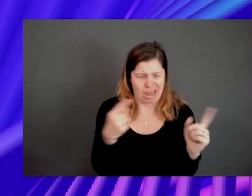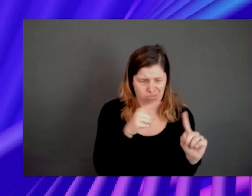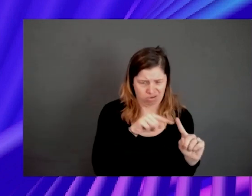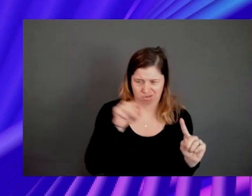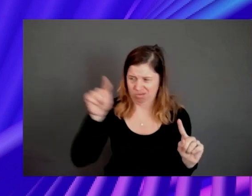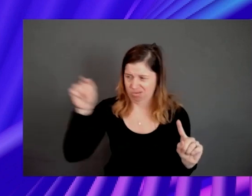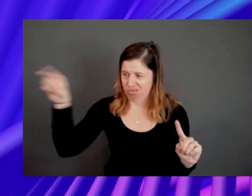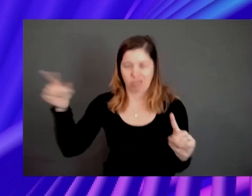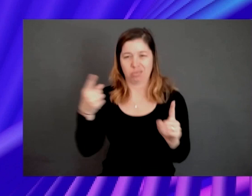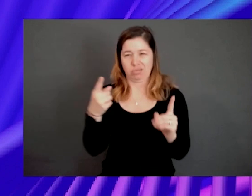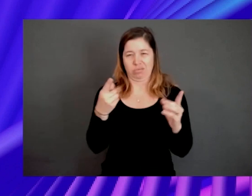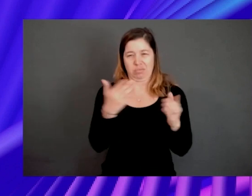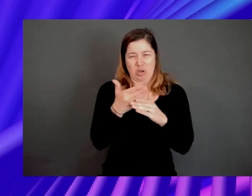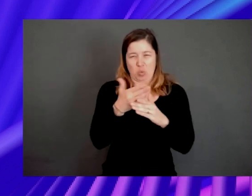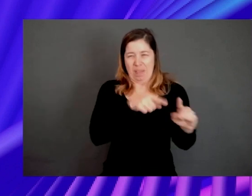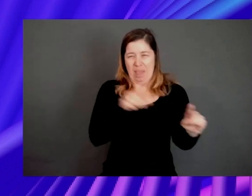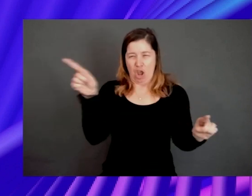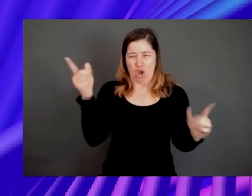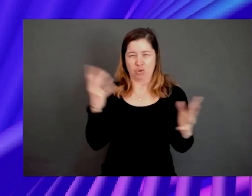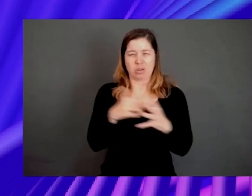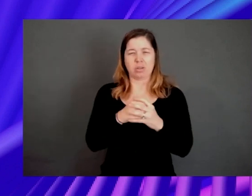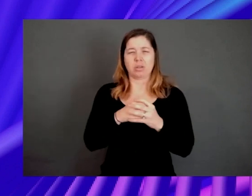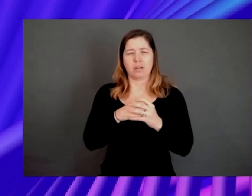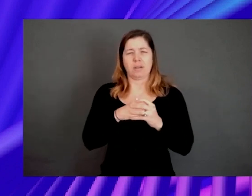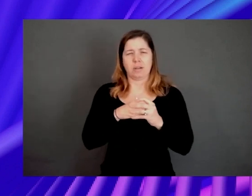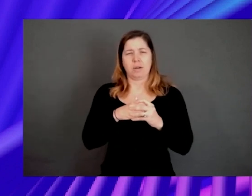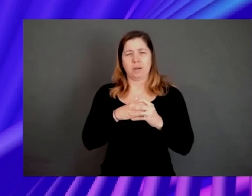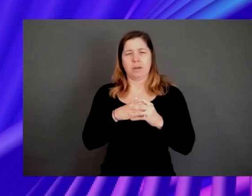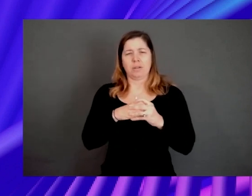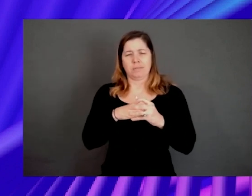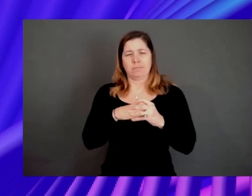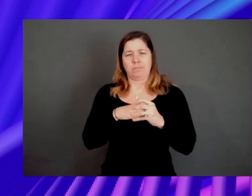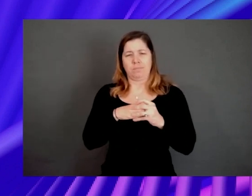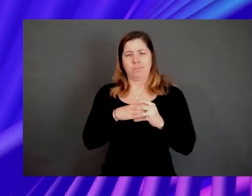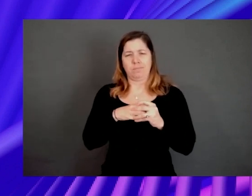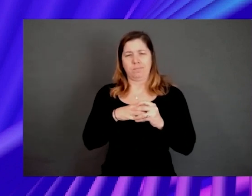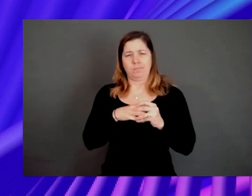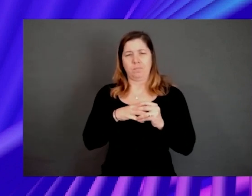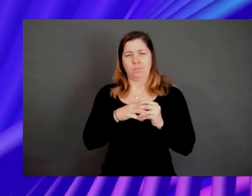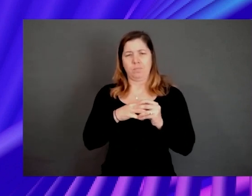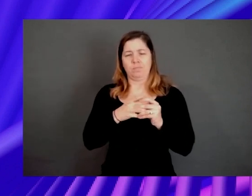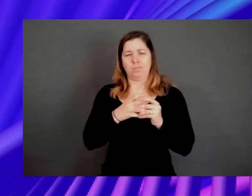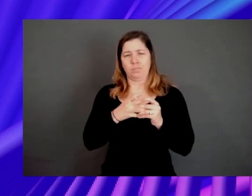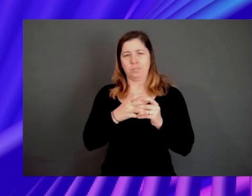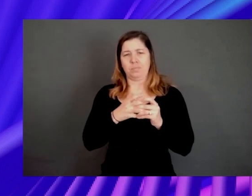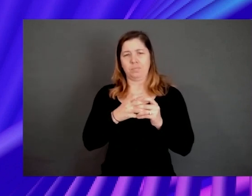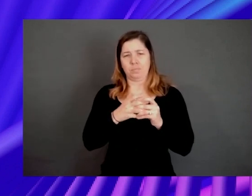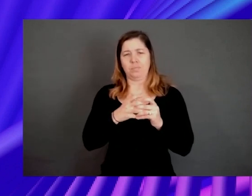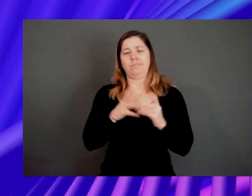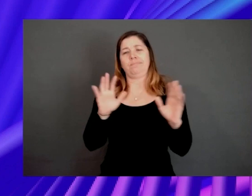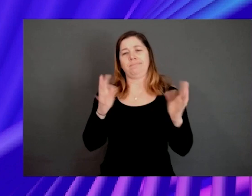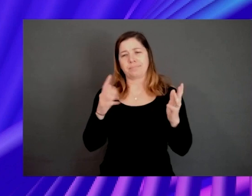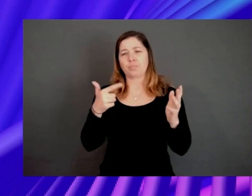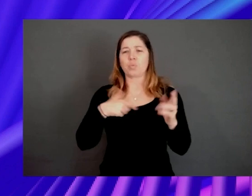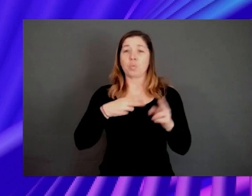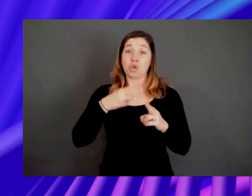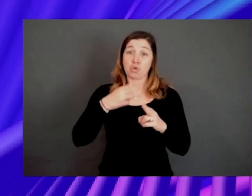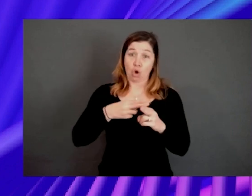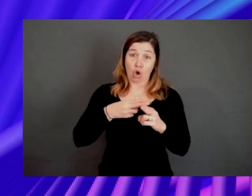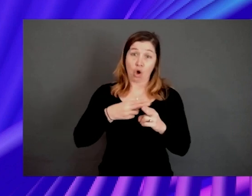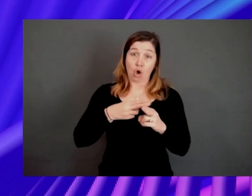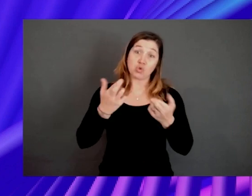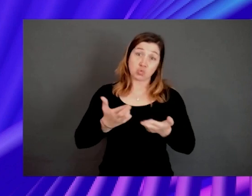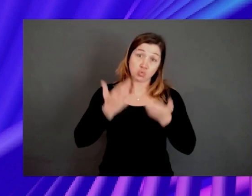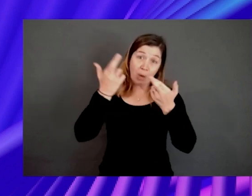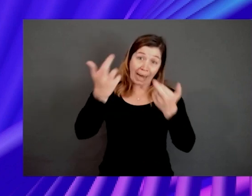targets? So we kind of recommend, or we call it recommendation engine inside of our